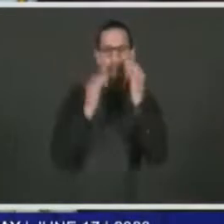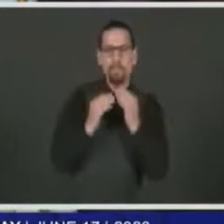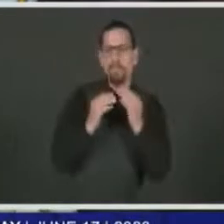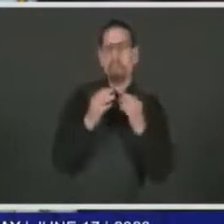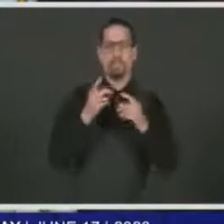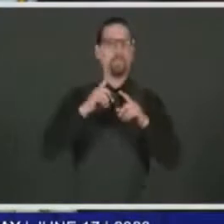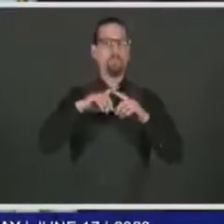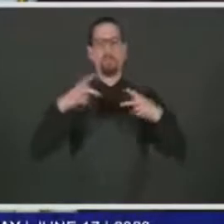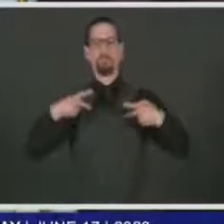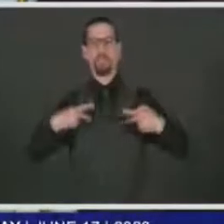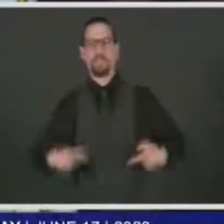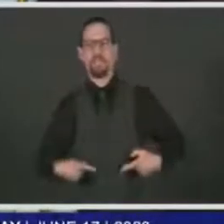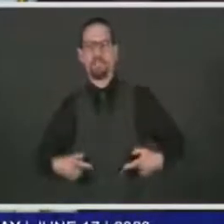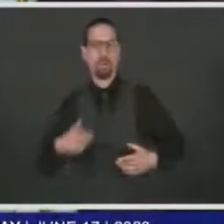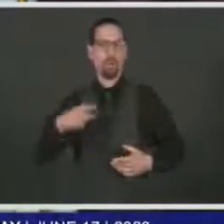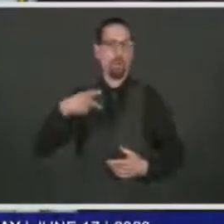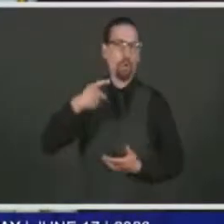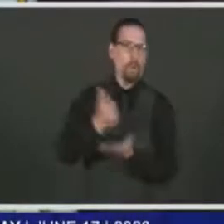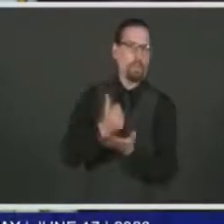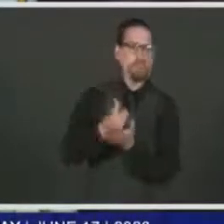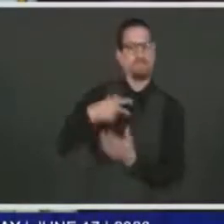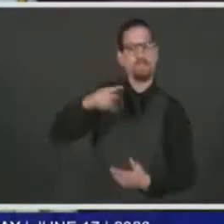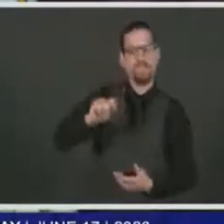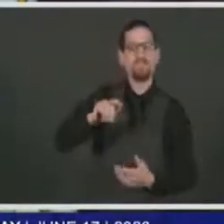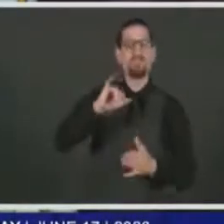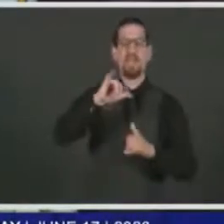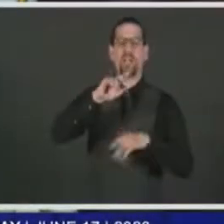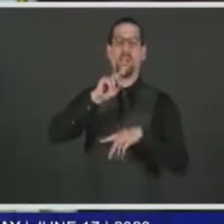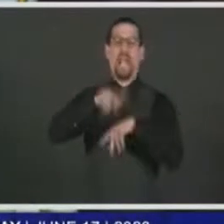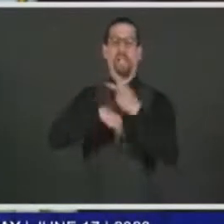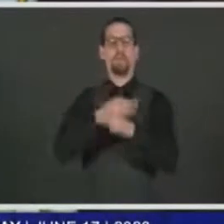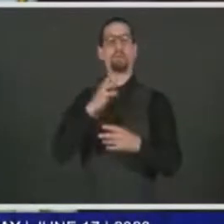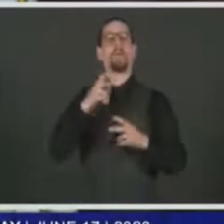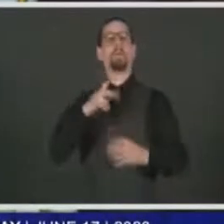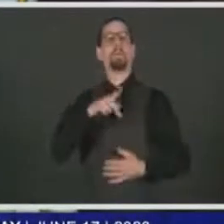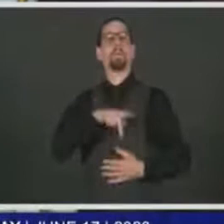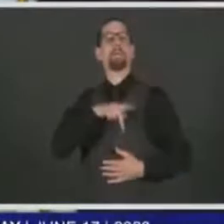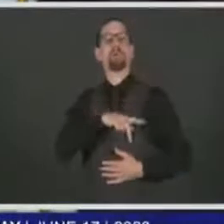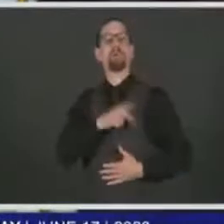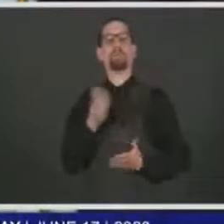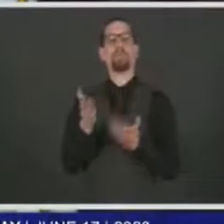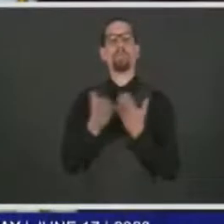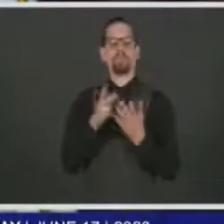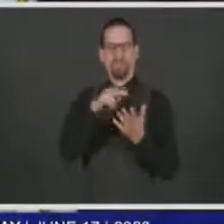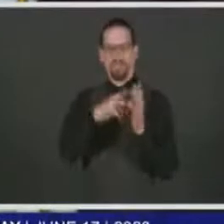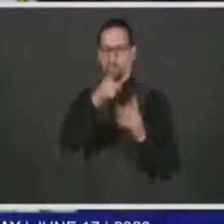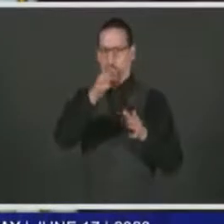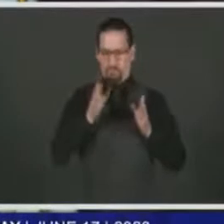physical therapist, any kind of personal service worker, public transit